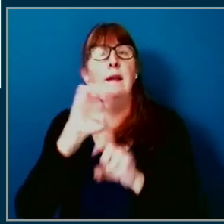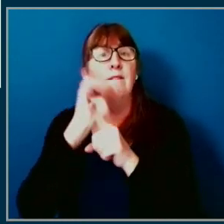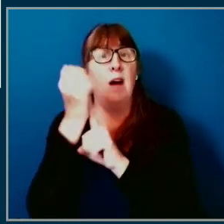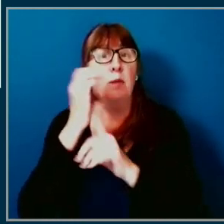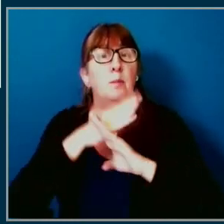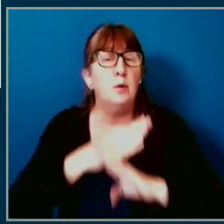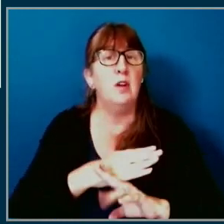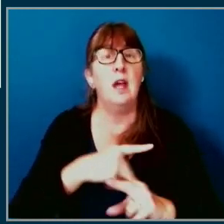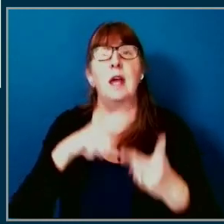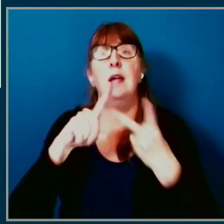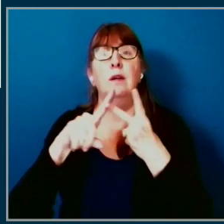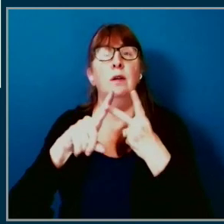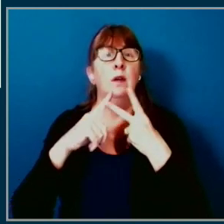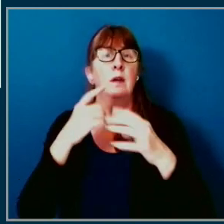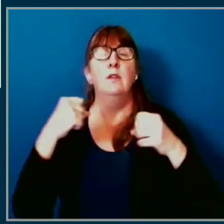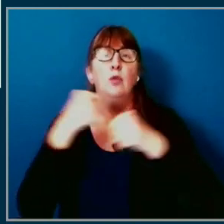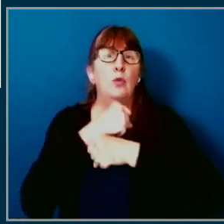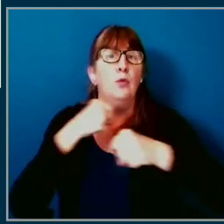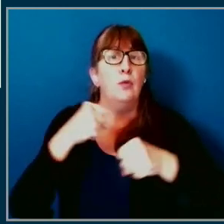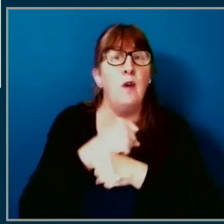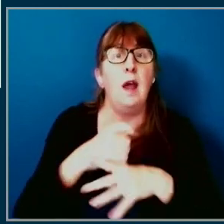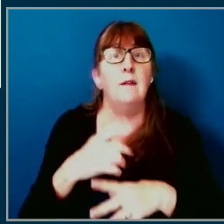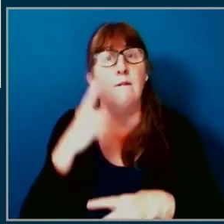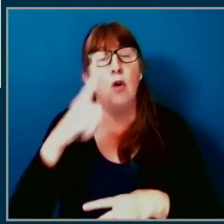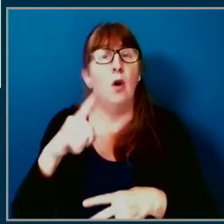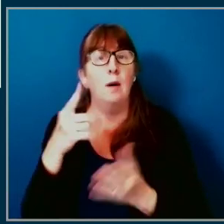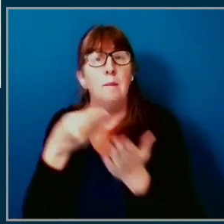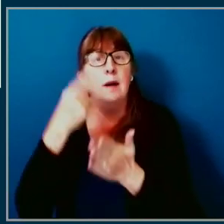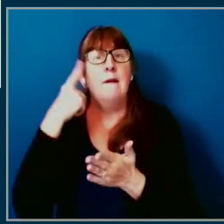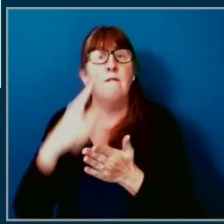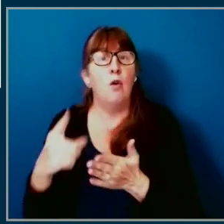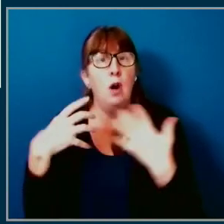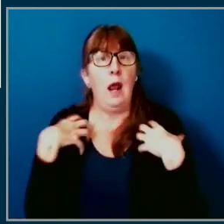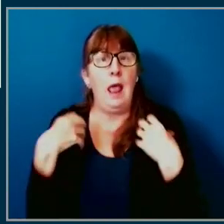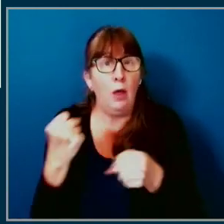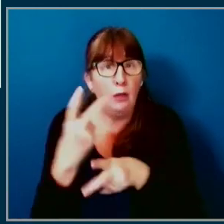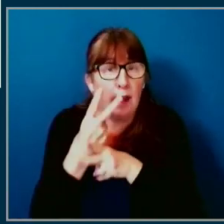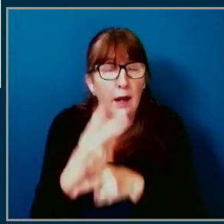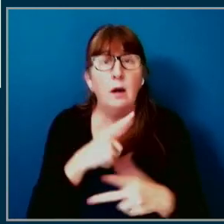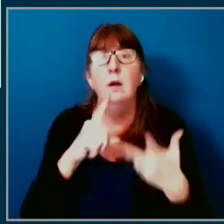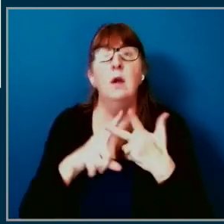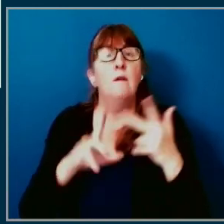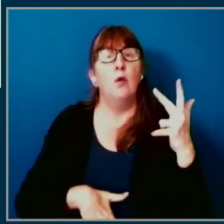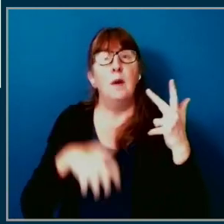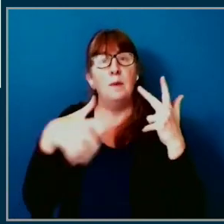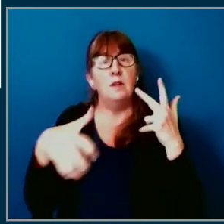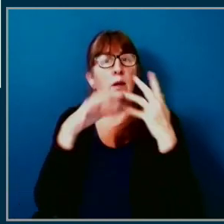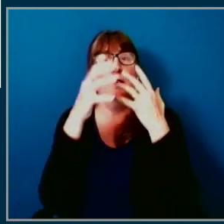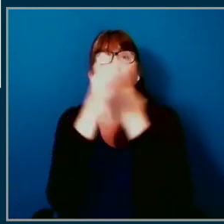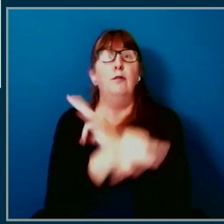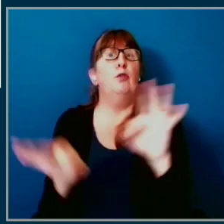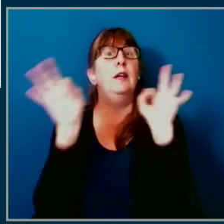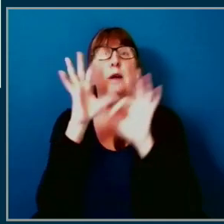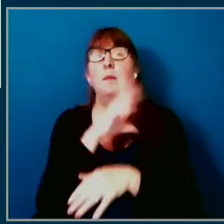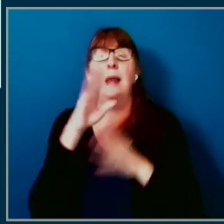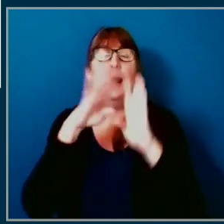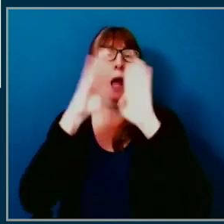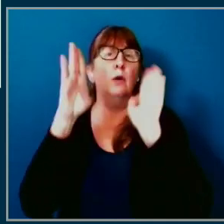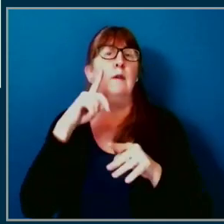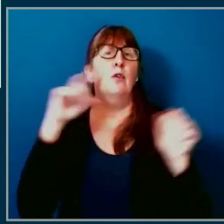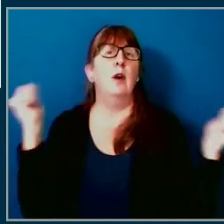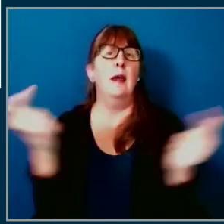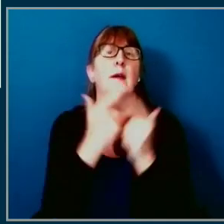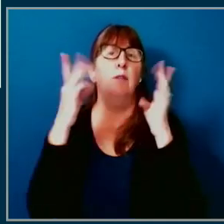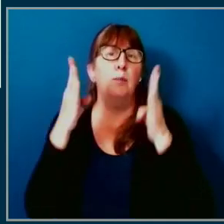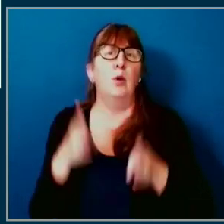that we're fighting access for healthcare, to fight for reproductive freedom, and to house every person in this state. So together we can make good